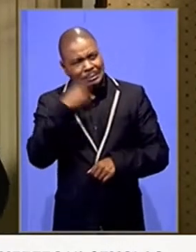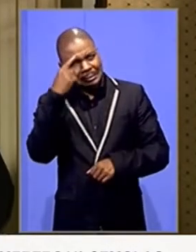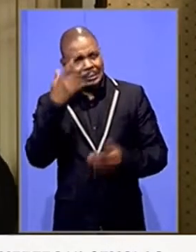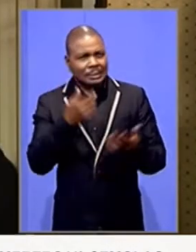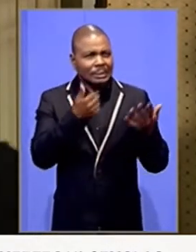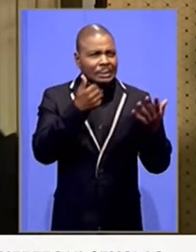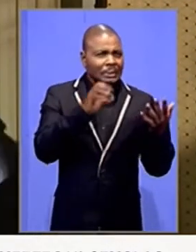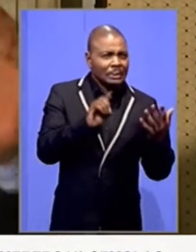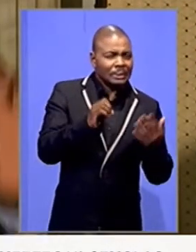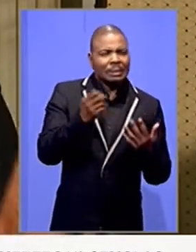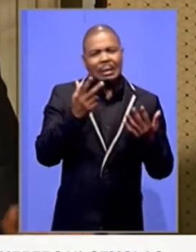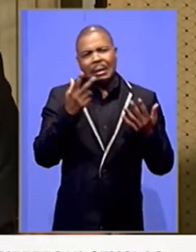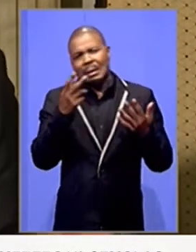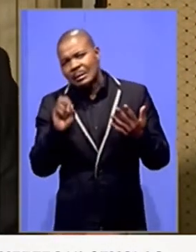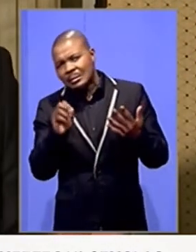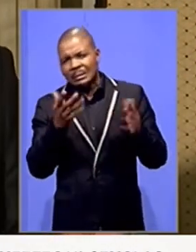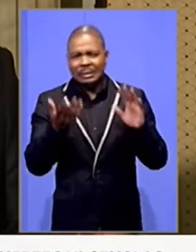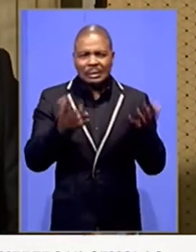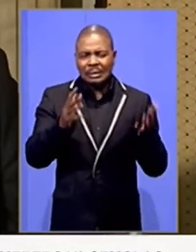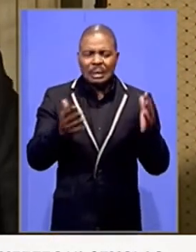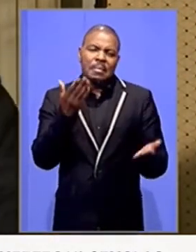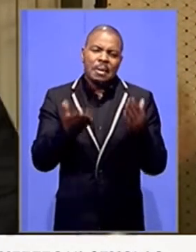even more legal suits.